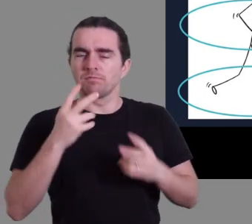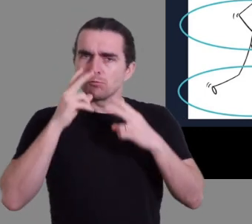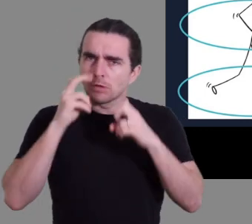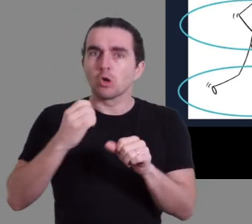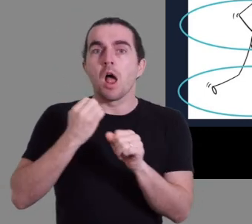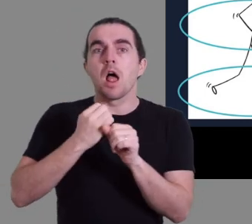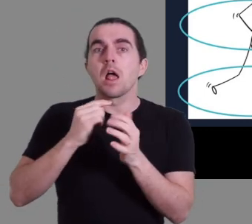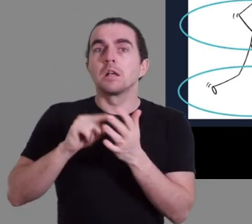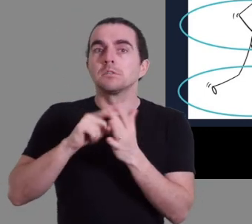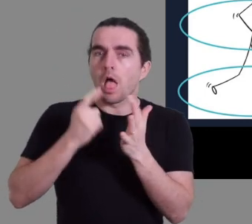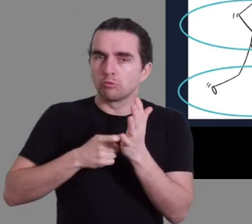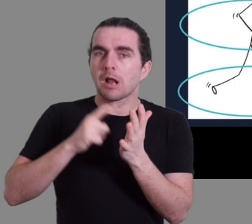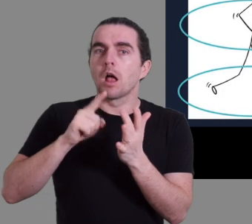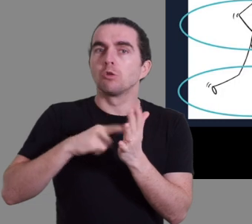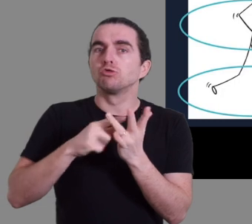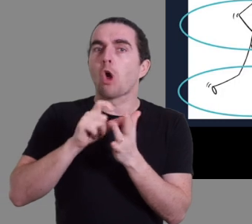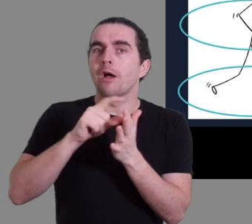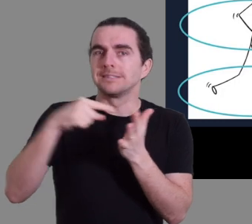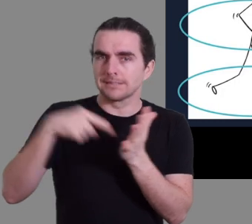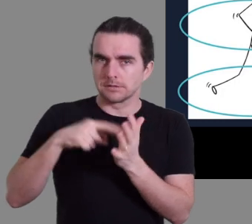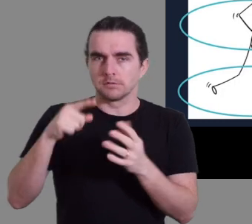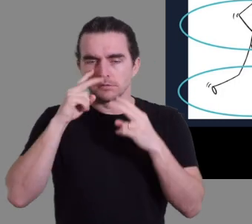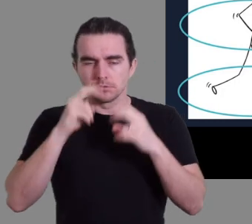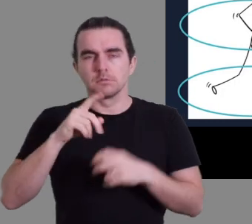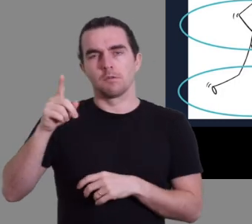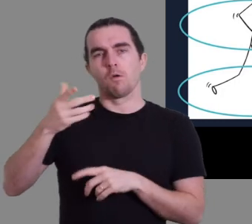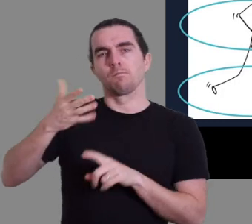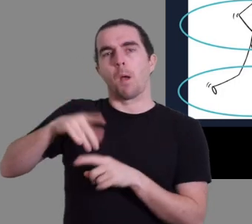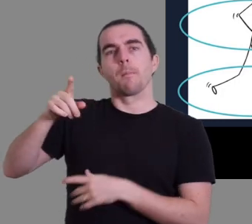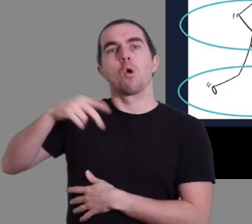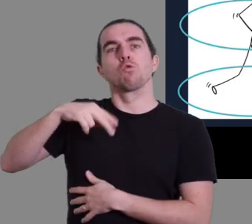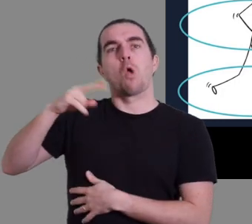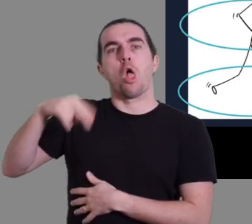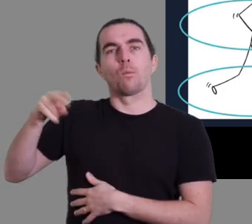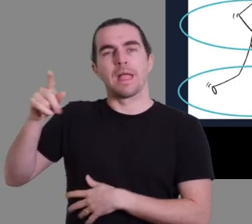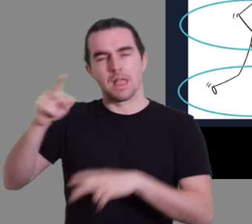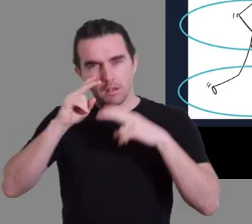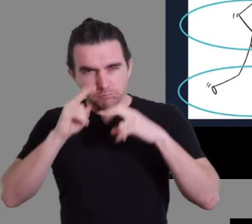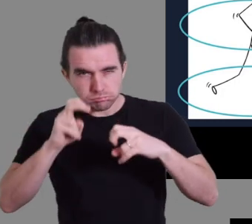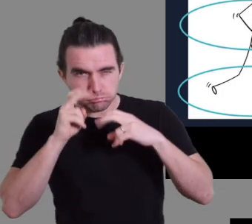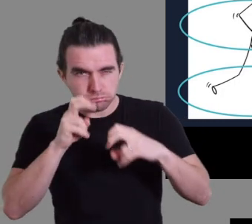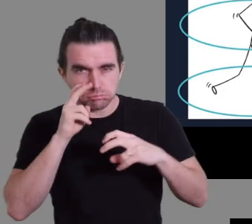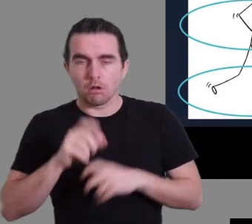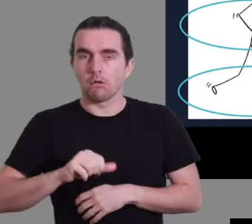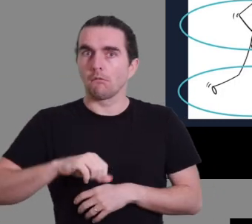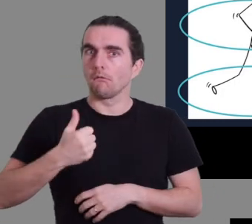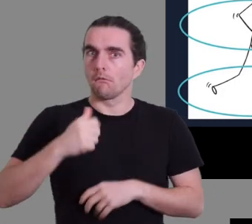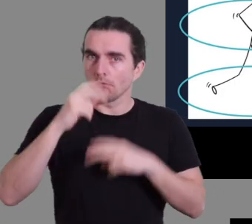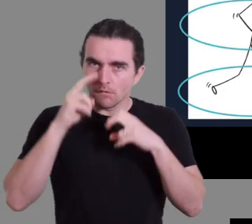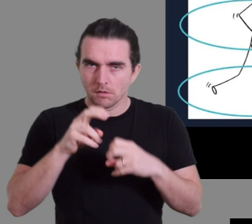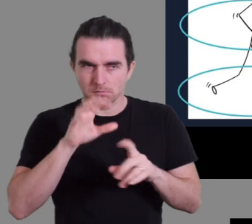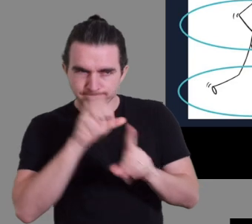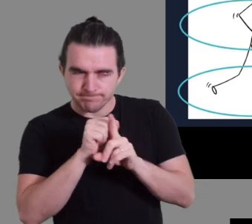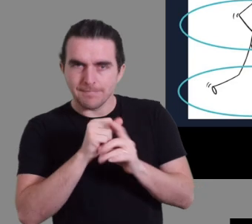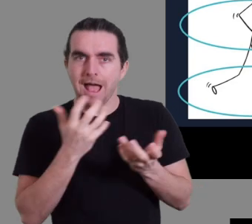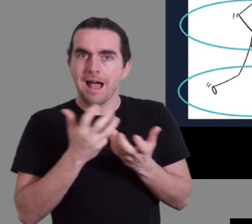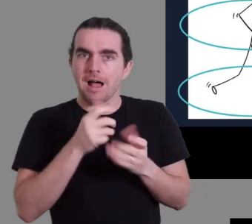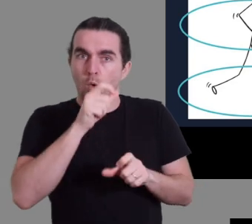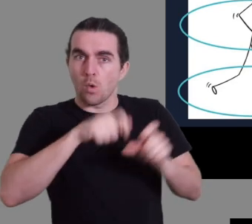research by Geir Jordet, the Norwegian researcher, really good research to look